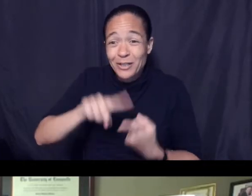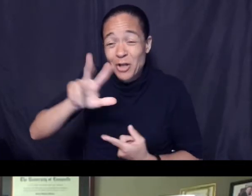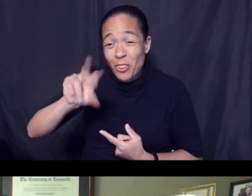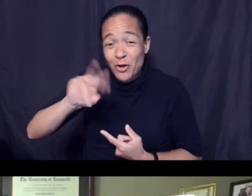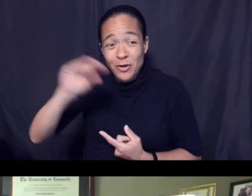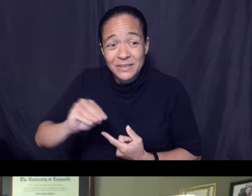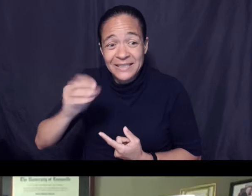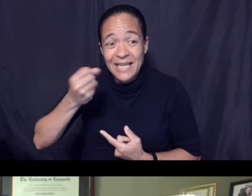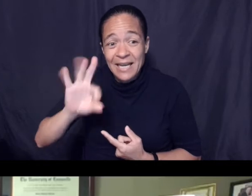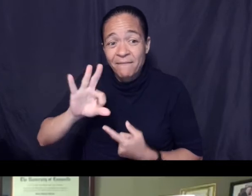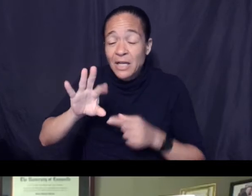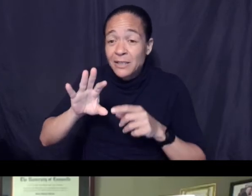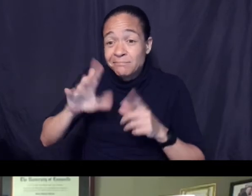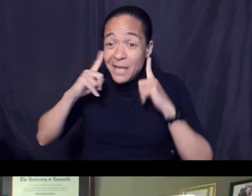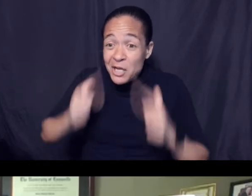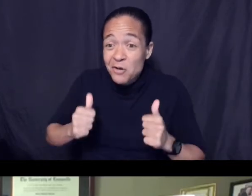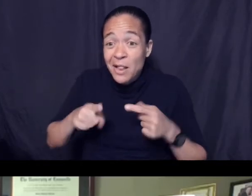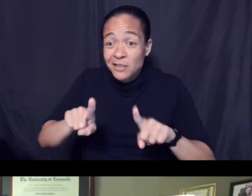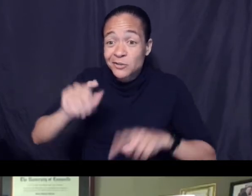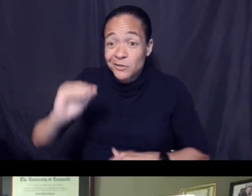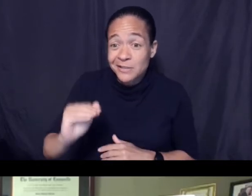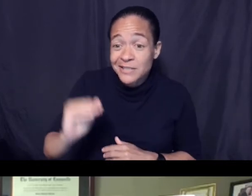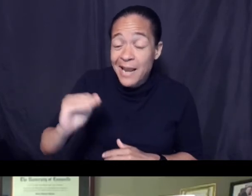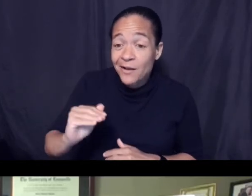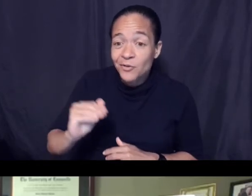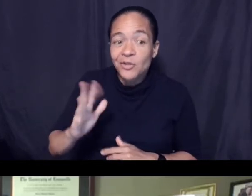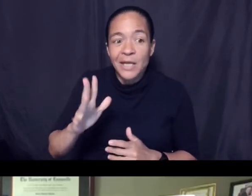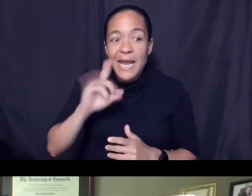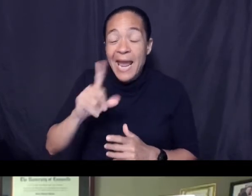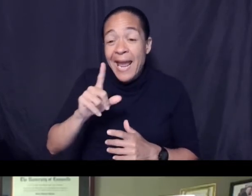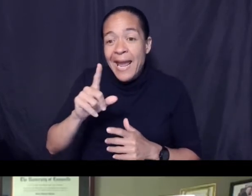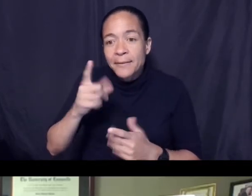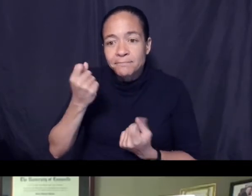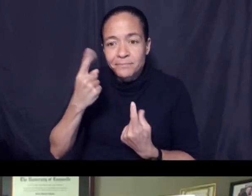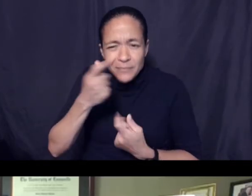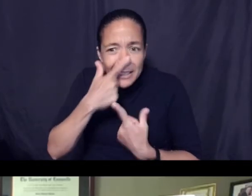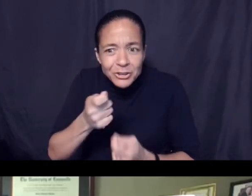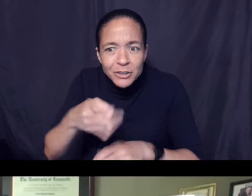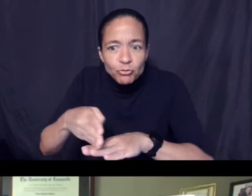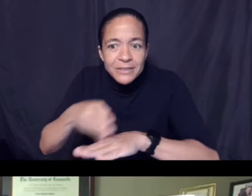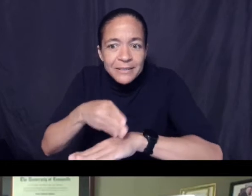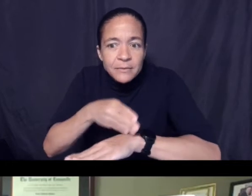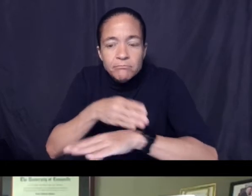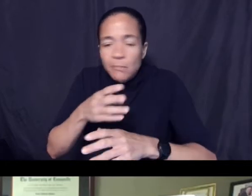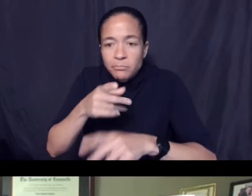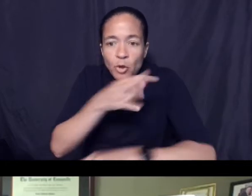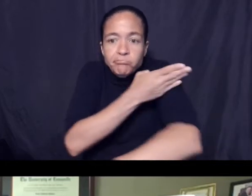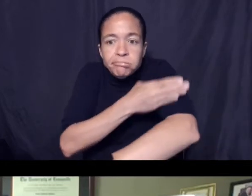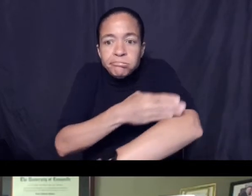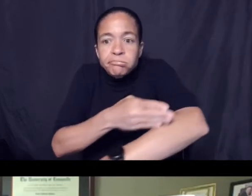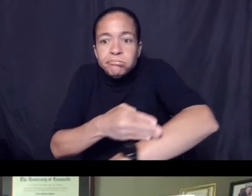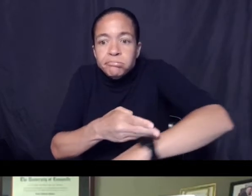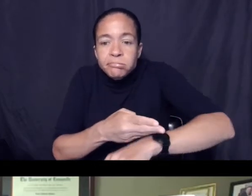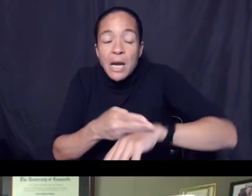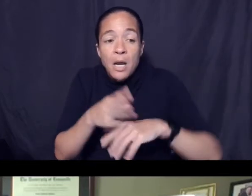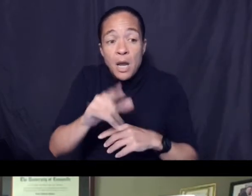it is that it's progressive. And so that means that an infant may, on the very first audiology evaluation, have normal